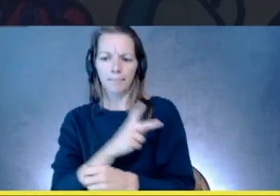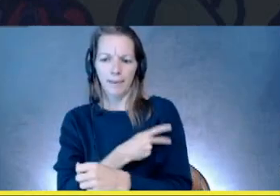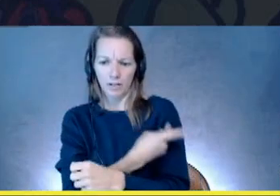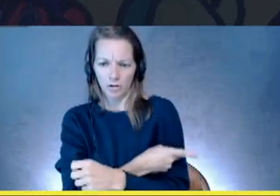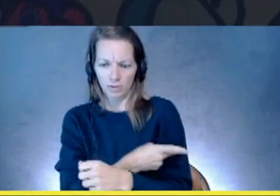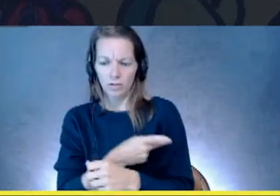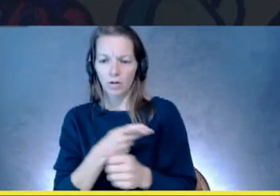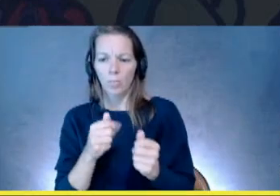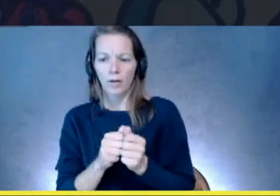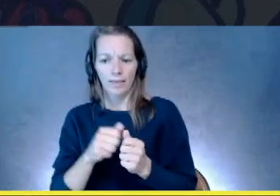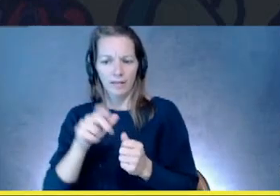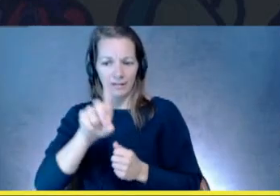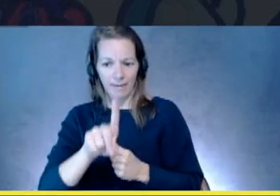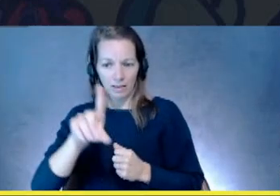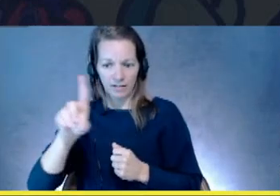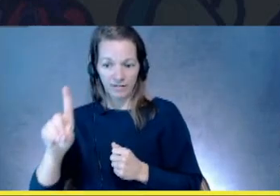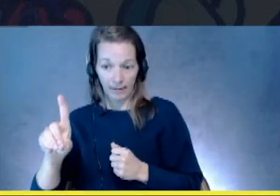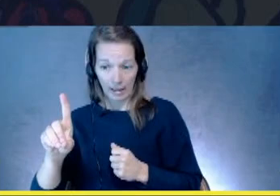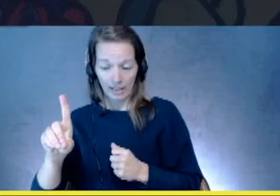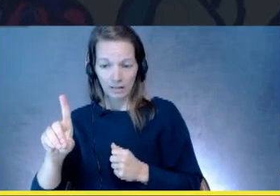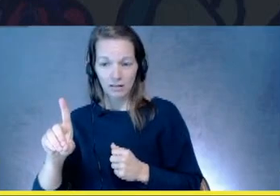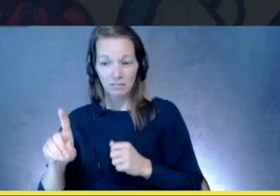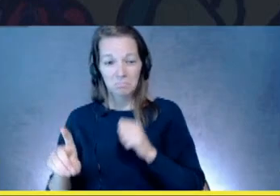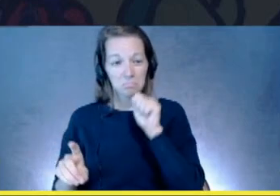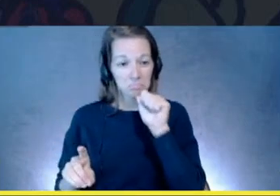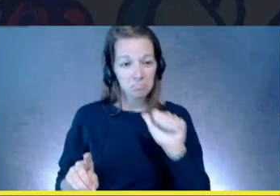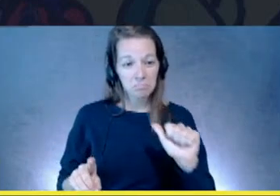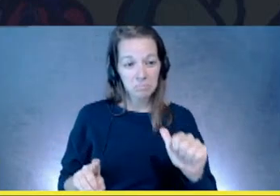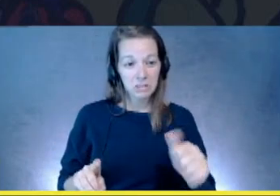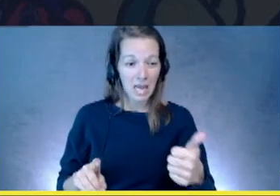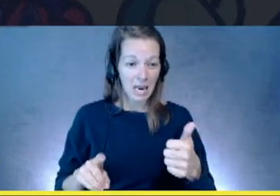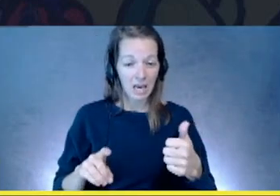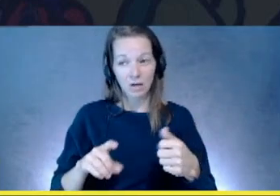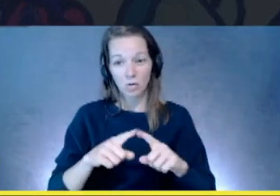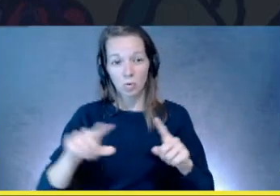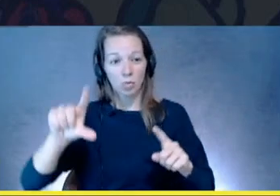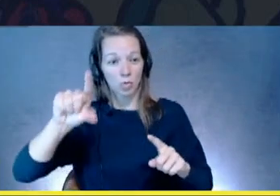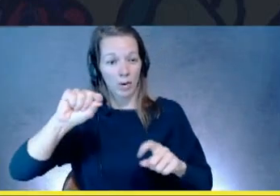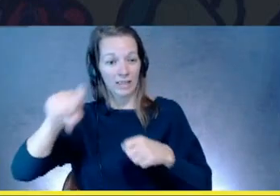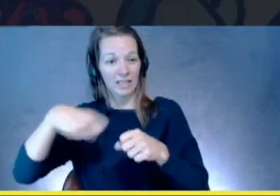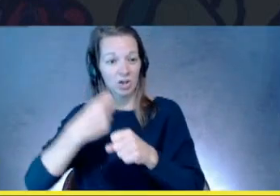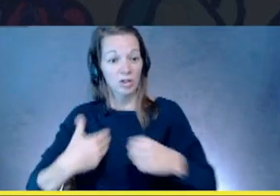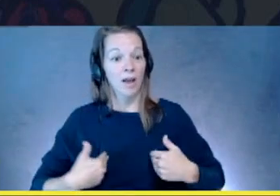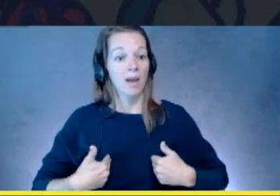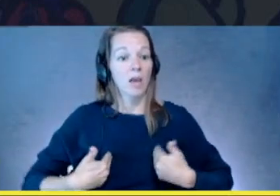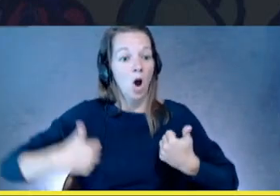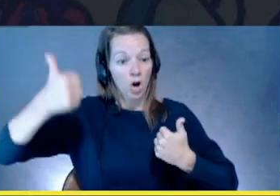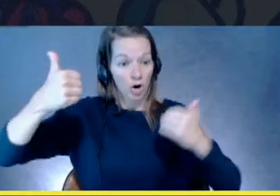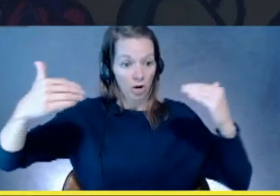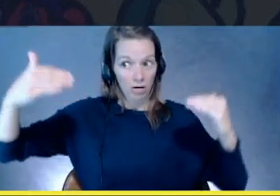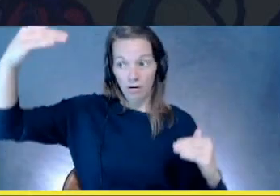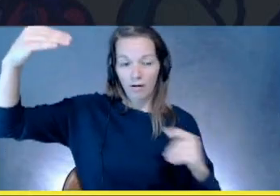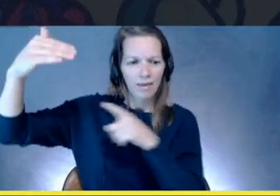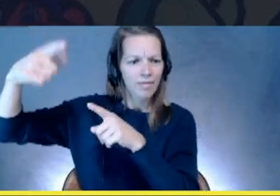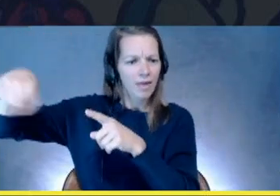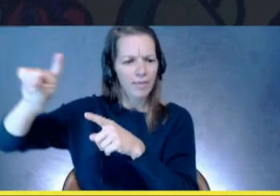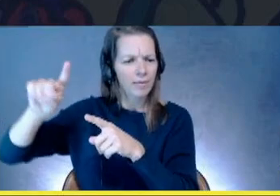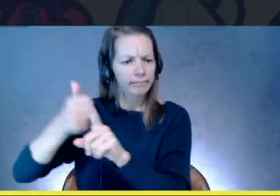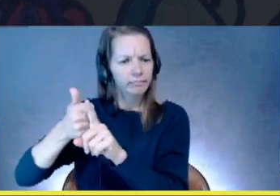disabilities are between 10 and 20 years younger than those patients that do not have